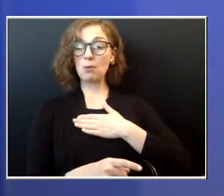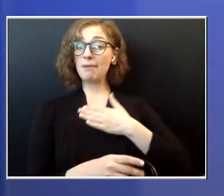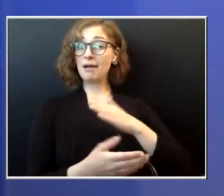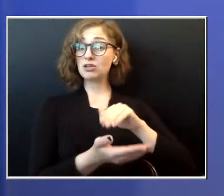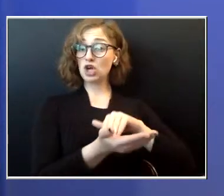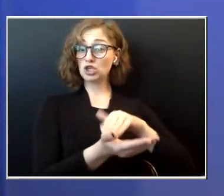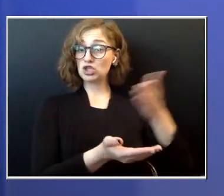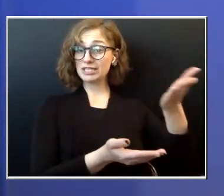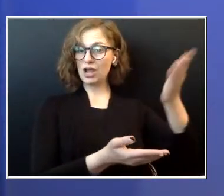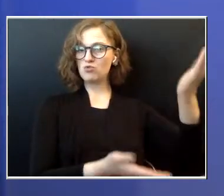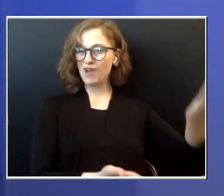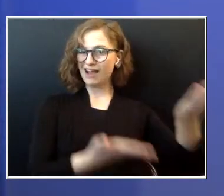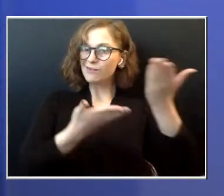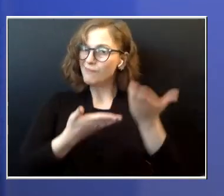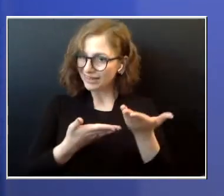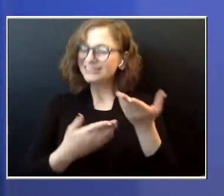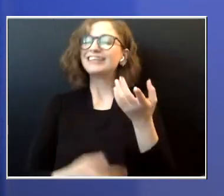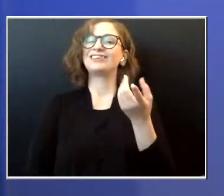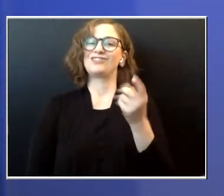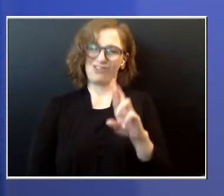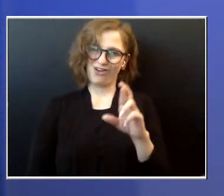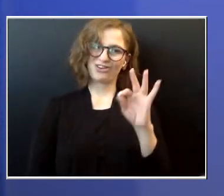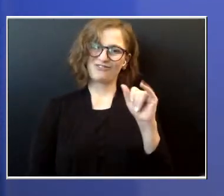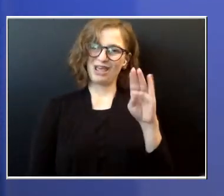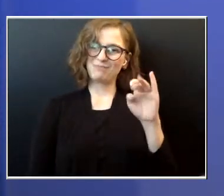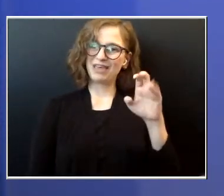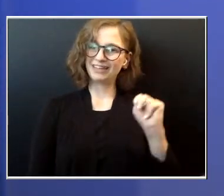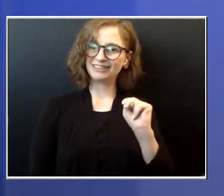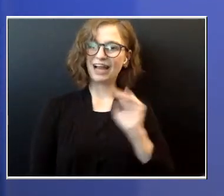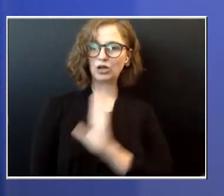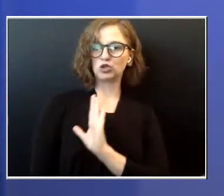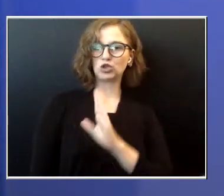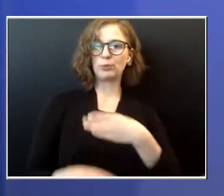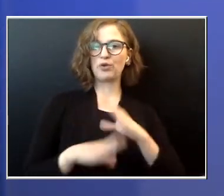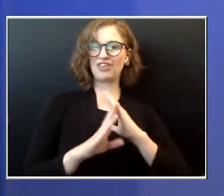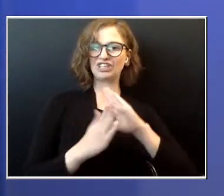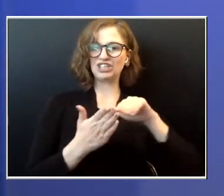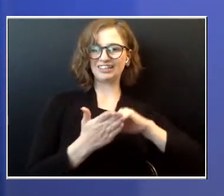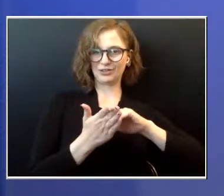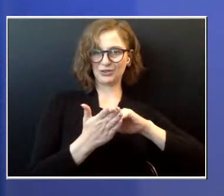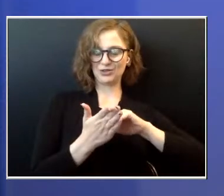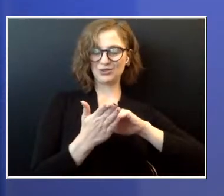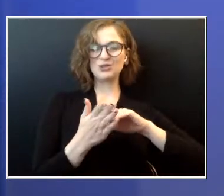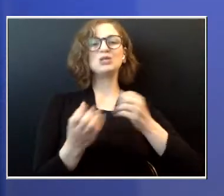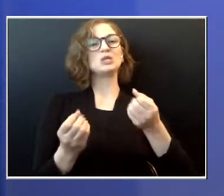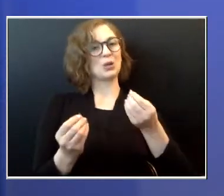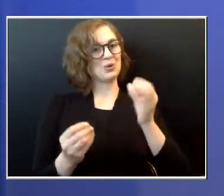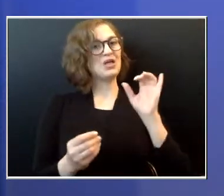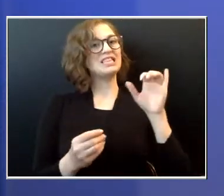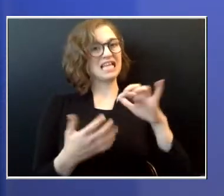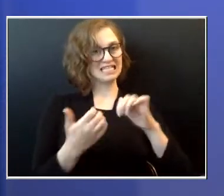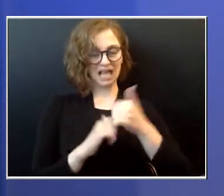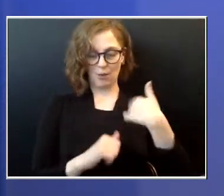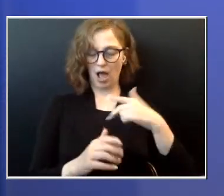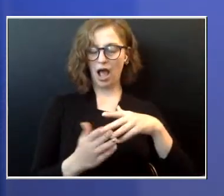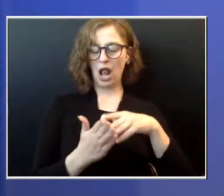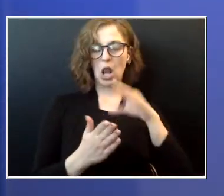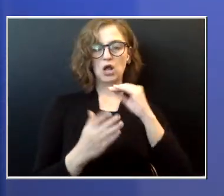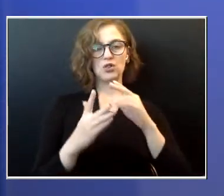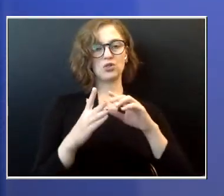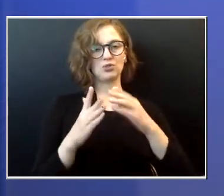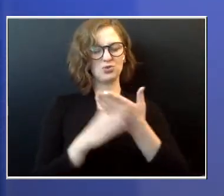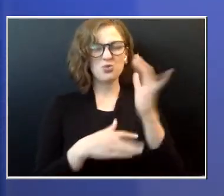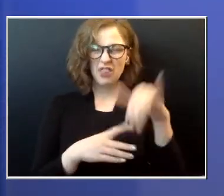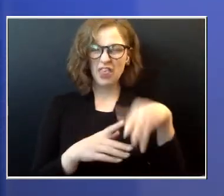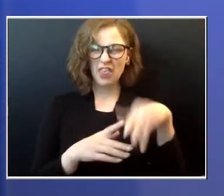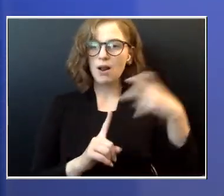Dr. Fabian's Prevention Center. And so that's how I learned through fine needle aspirations that I was high risk, as